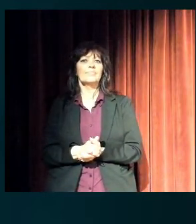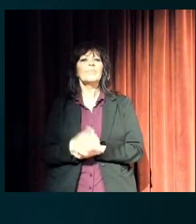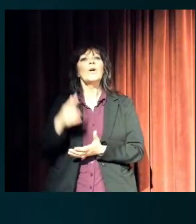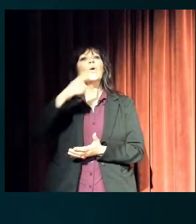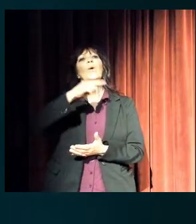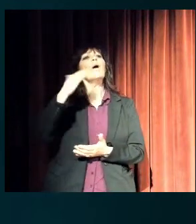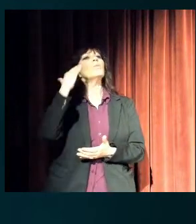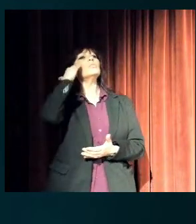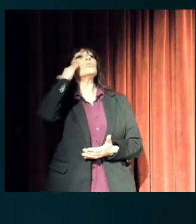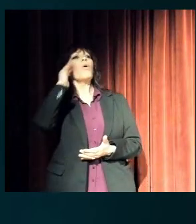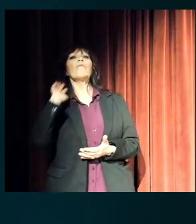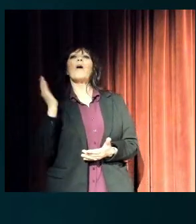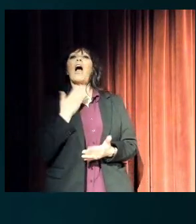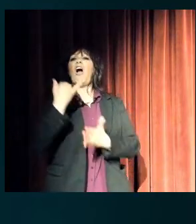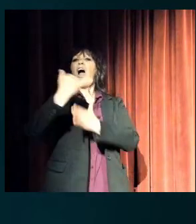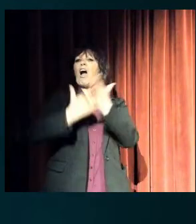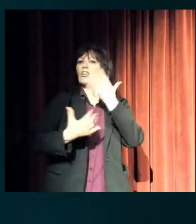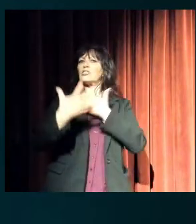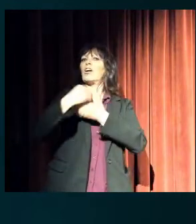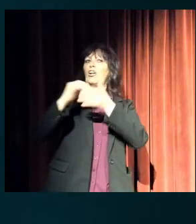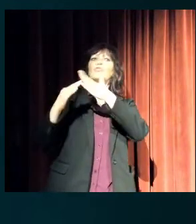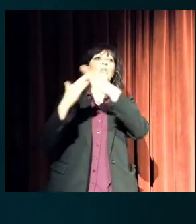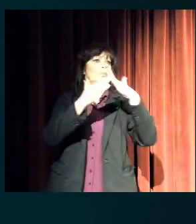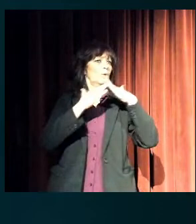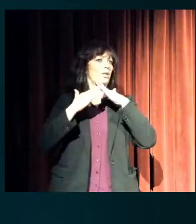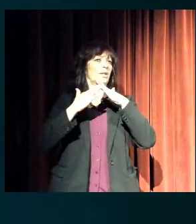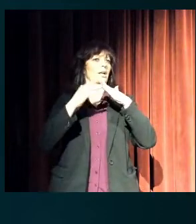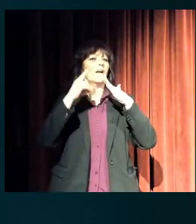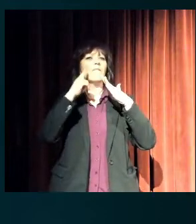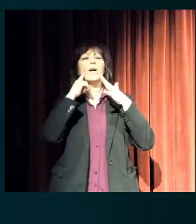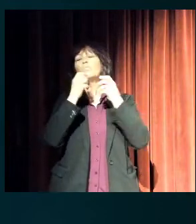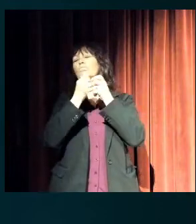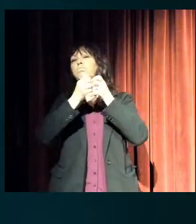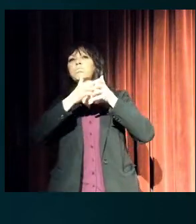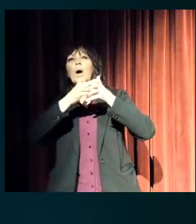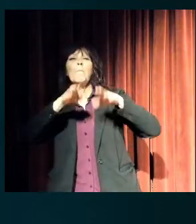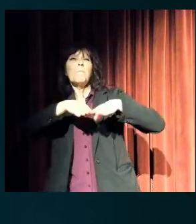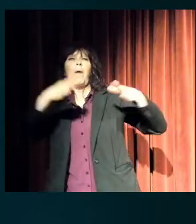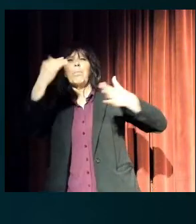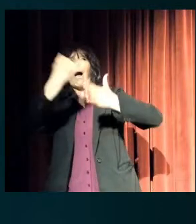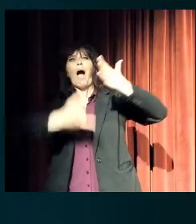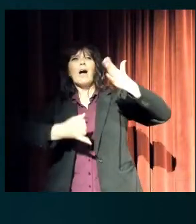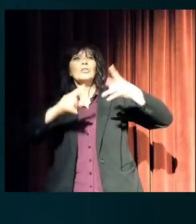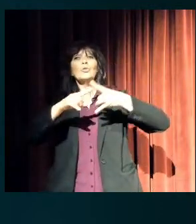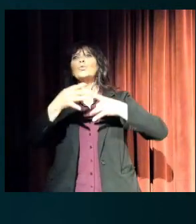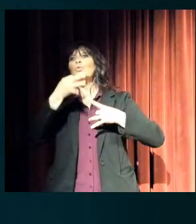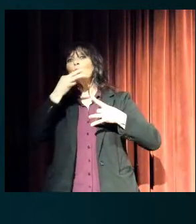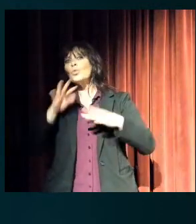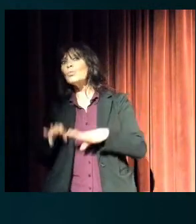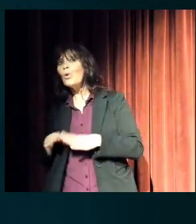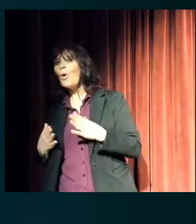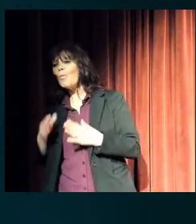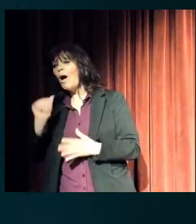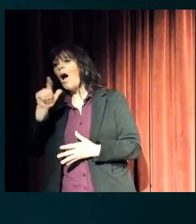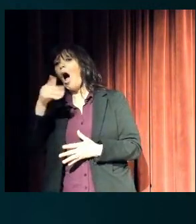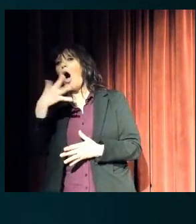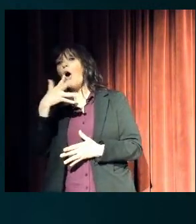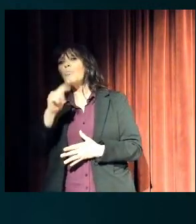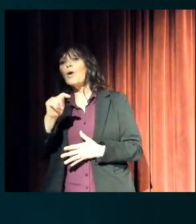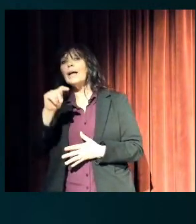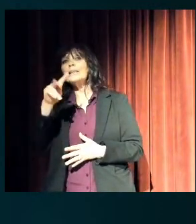We are known for our vibrant arts and cultural community, from an exploding public art scene to the soon-to-be-reopened Albright